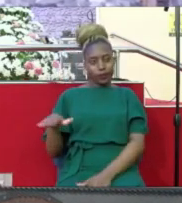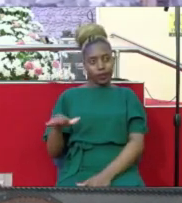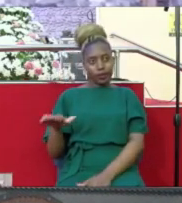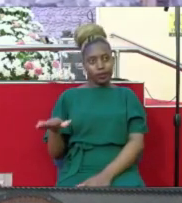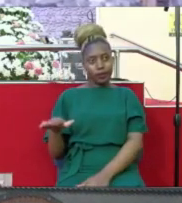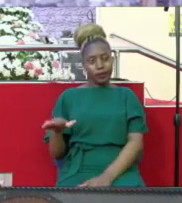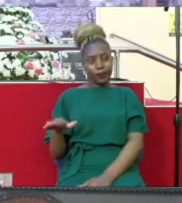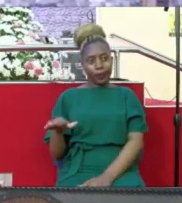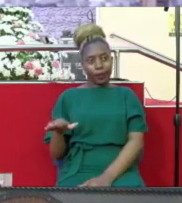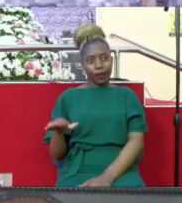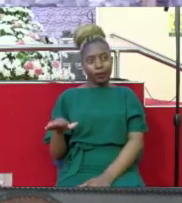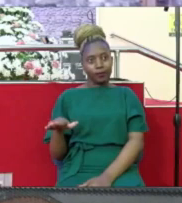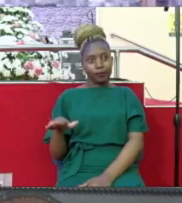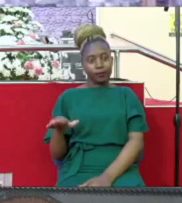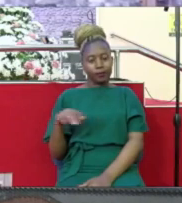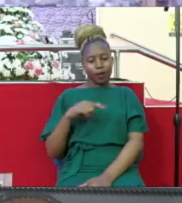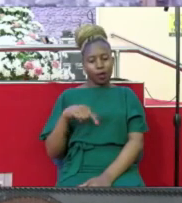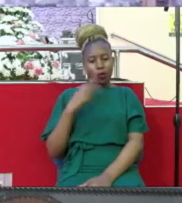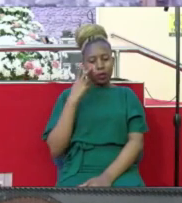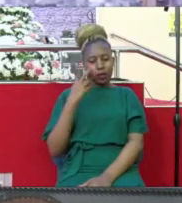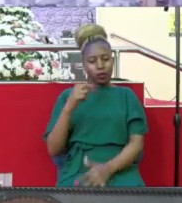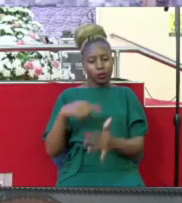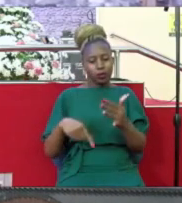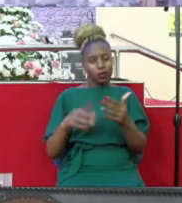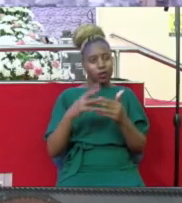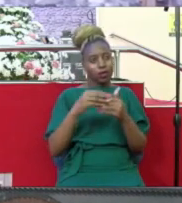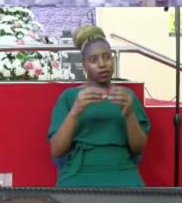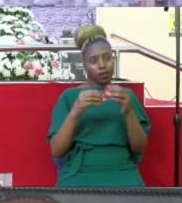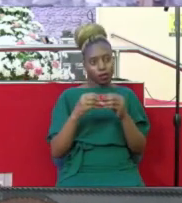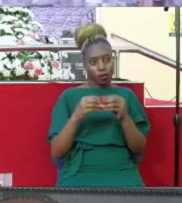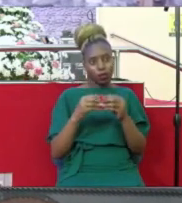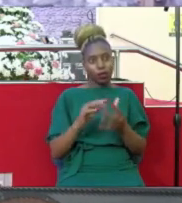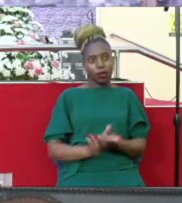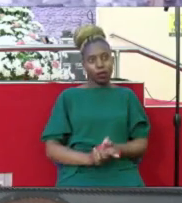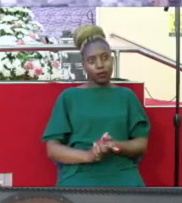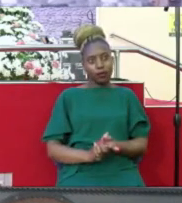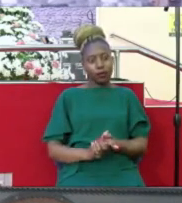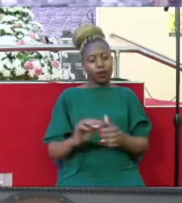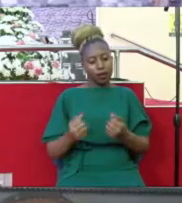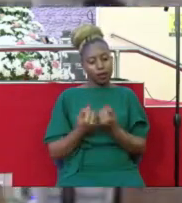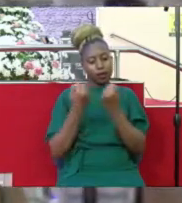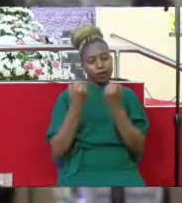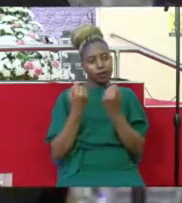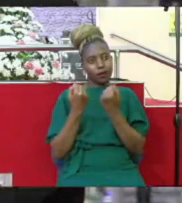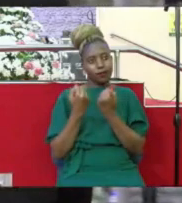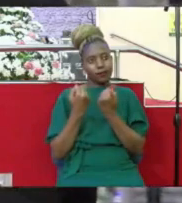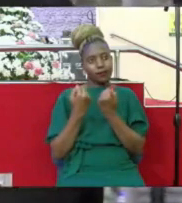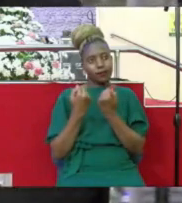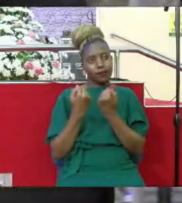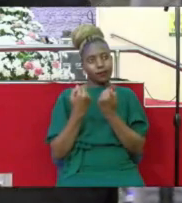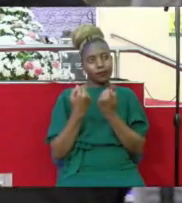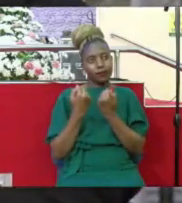mahali fulani. We see creation. Tunaona kuumbika. take place. If